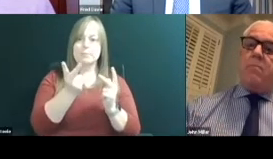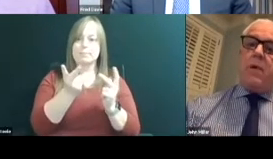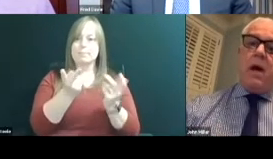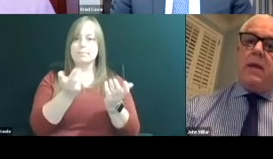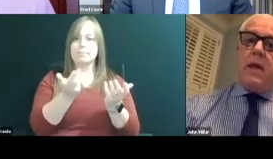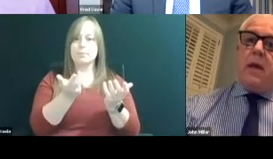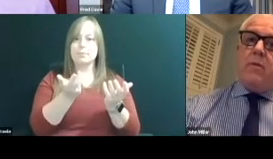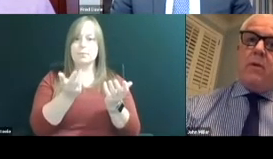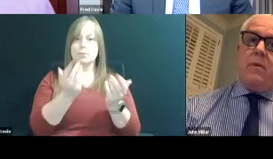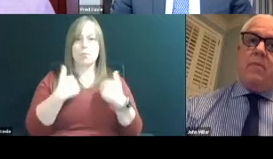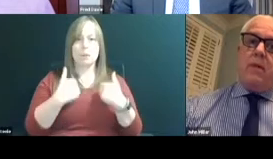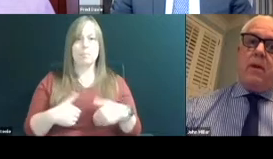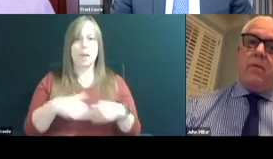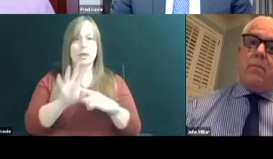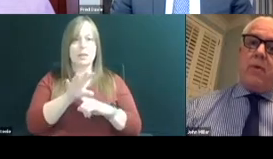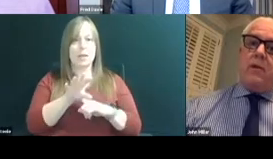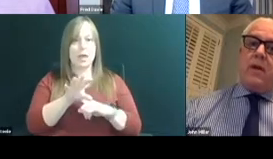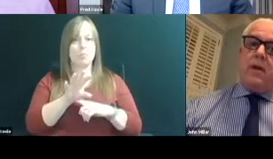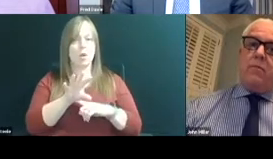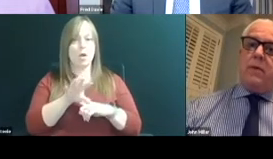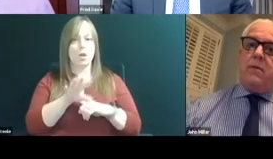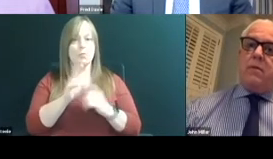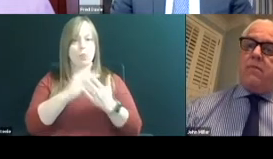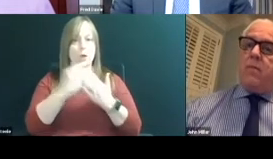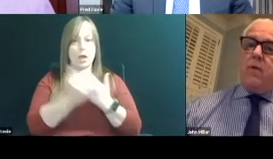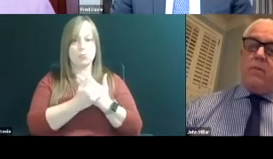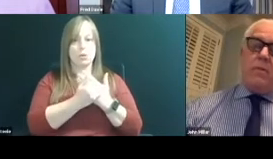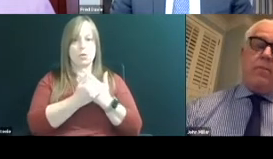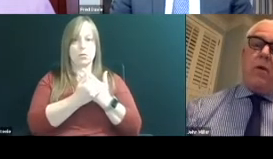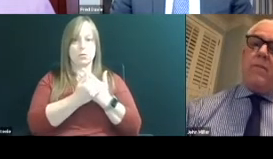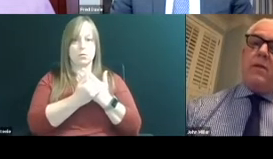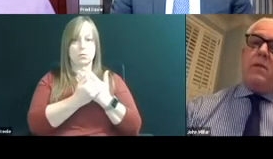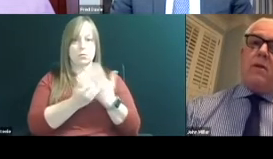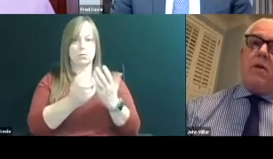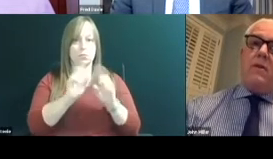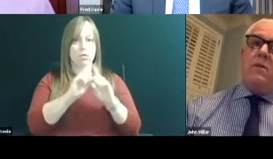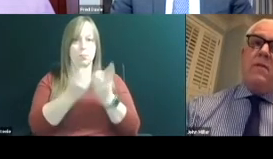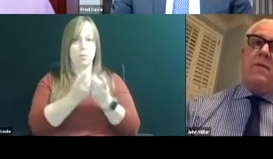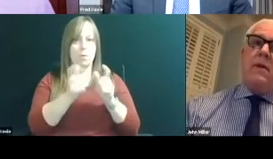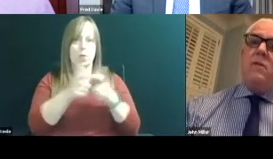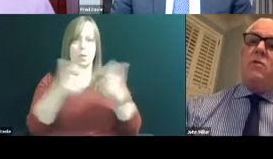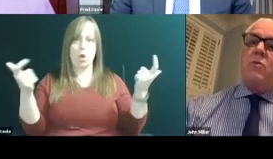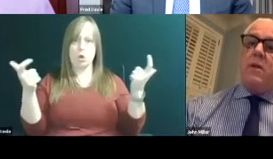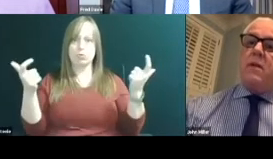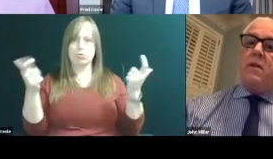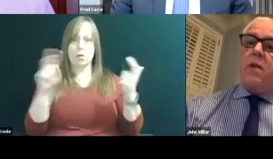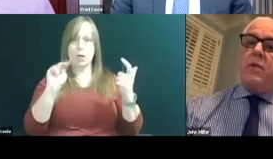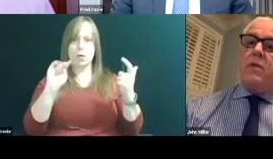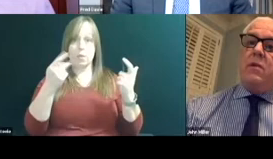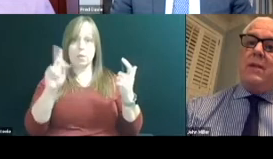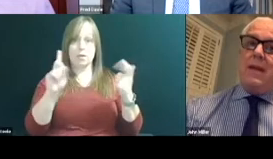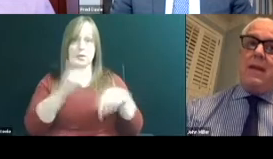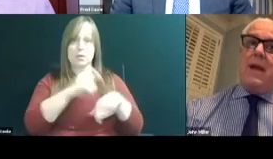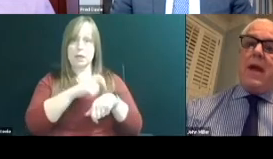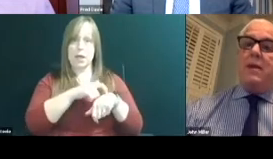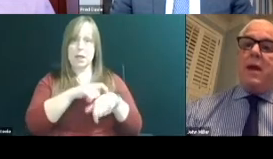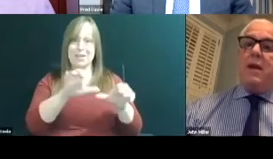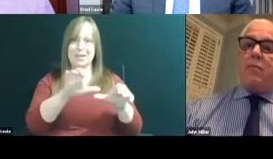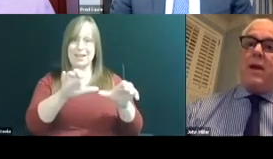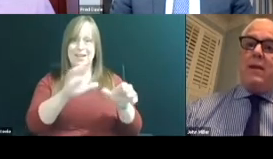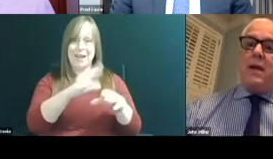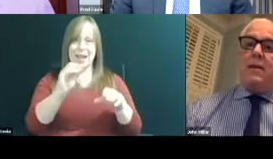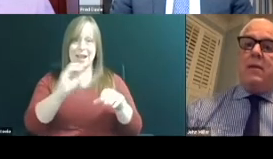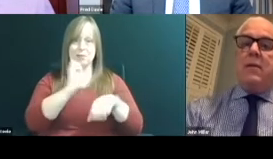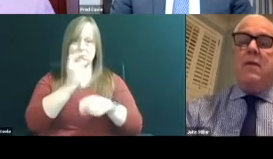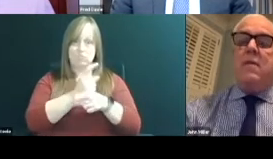the body camera project, which for a department this large, to do it in the time we did it and get